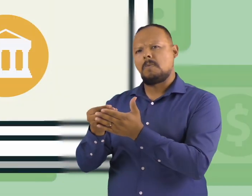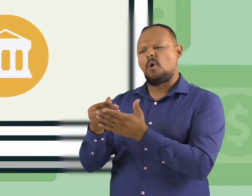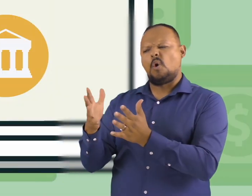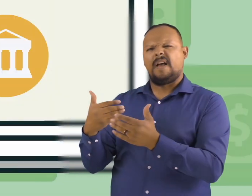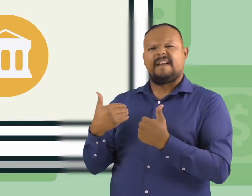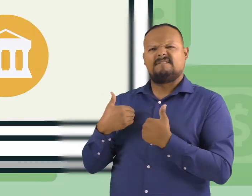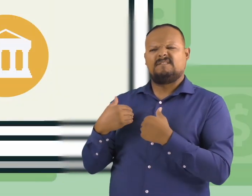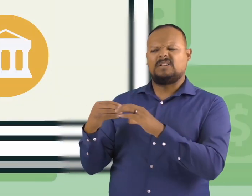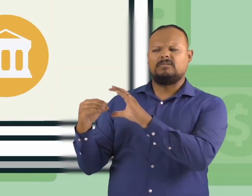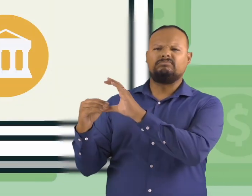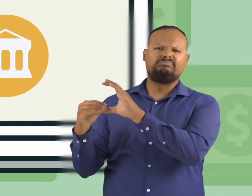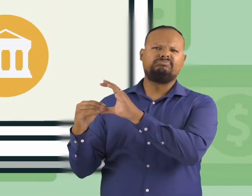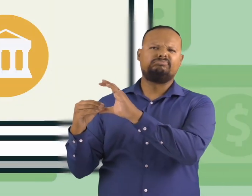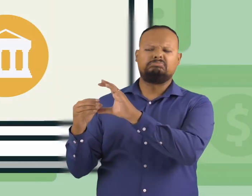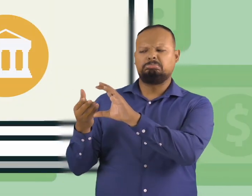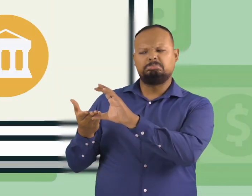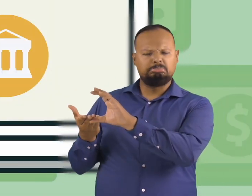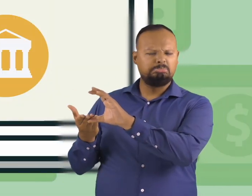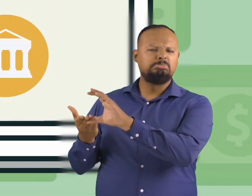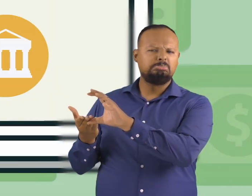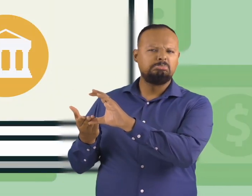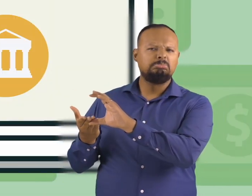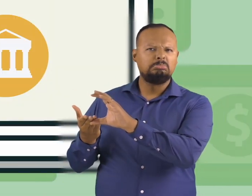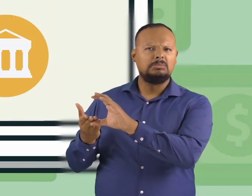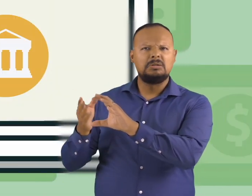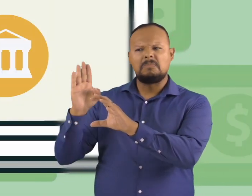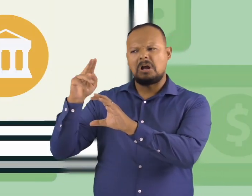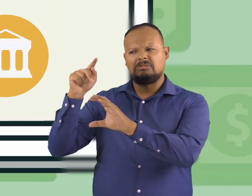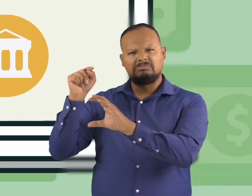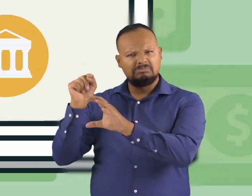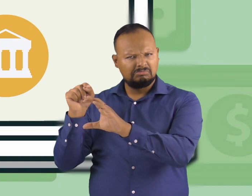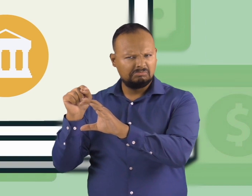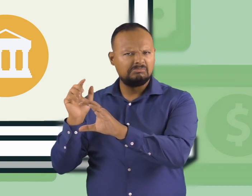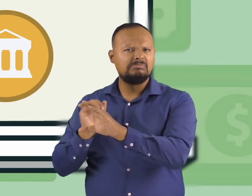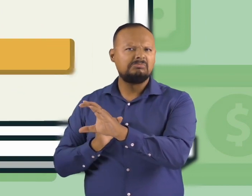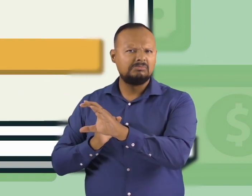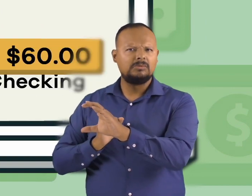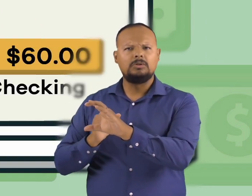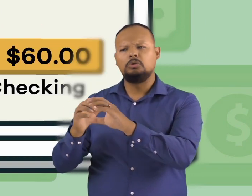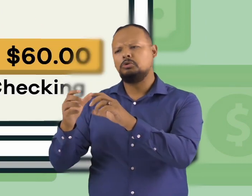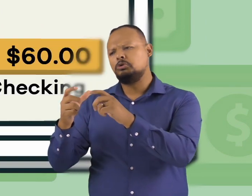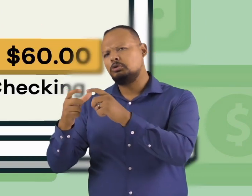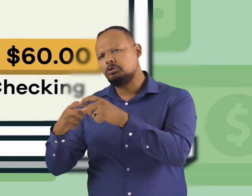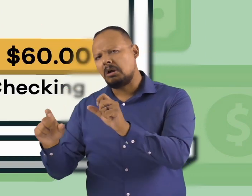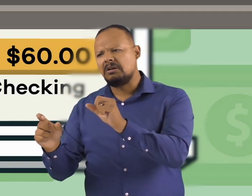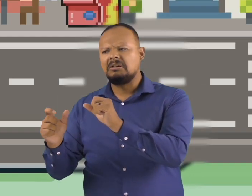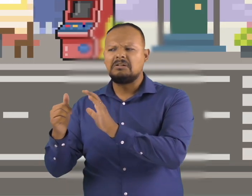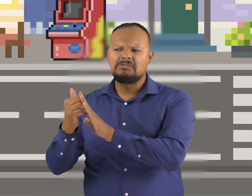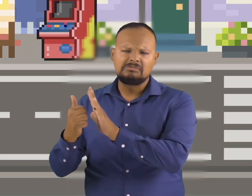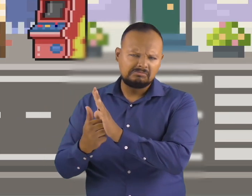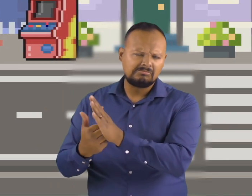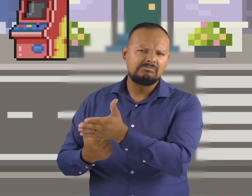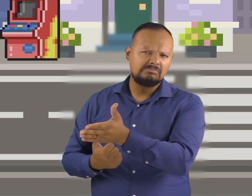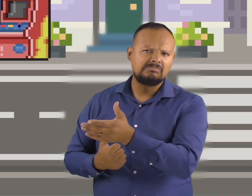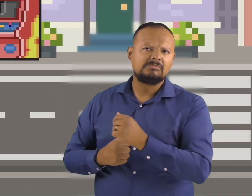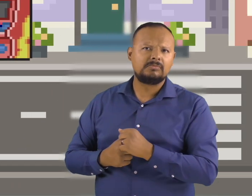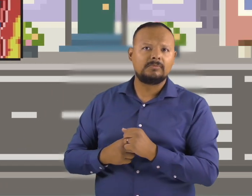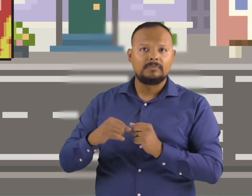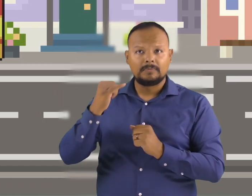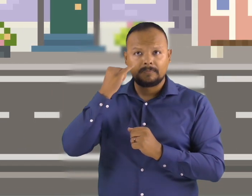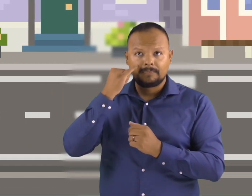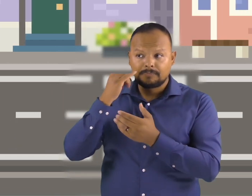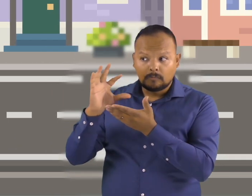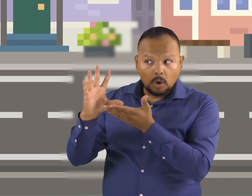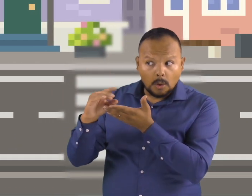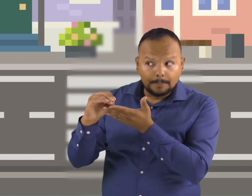most often a debit card is linked to what is called a checking account if you do not